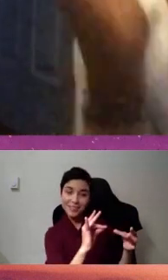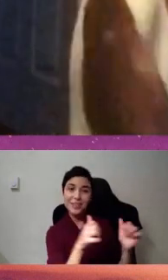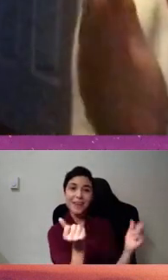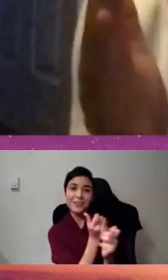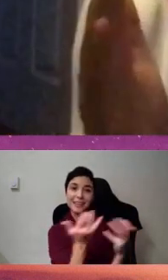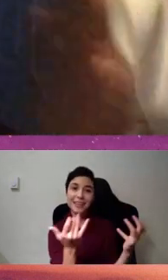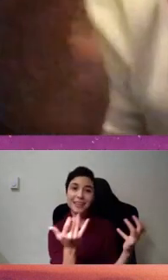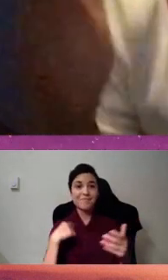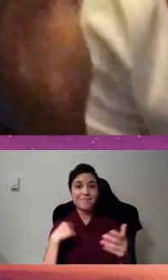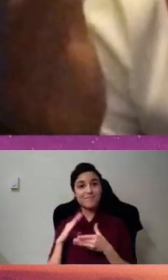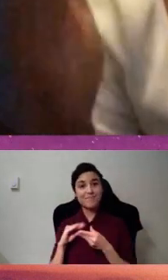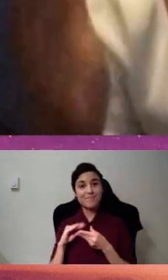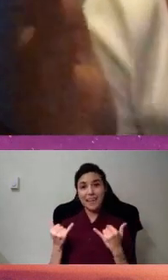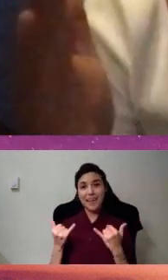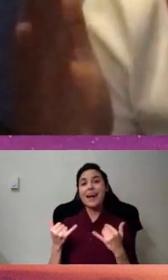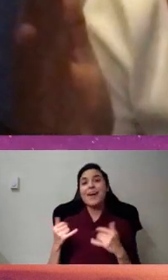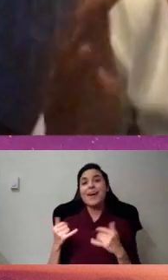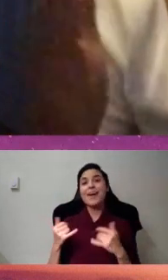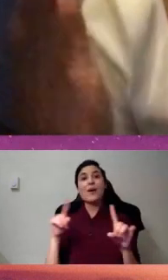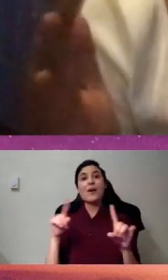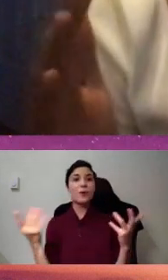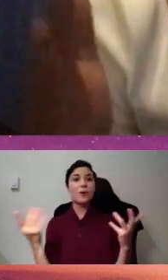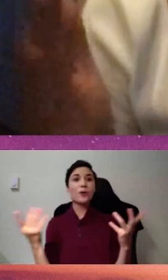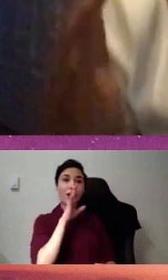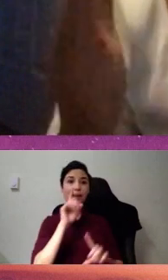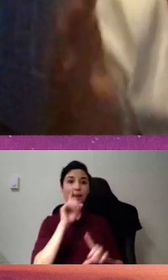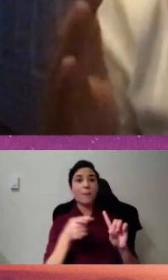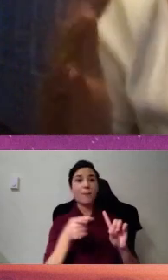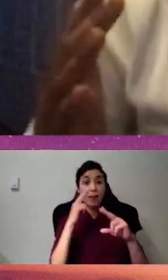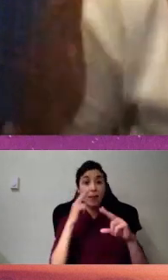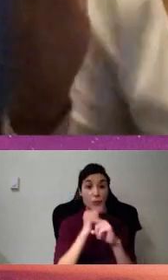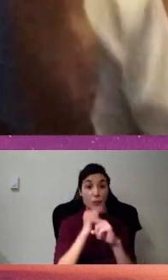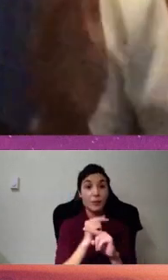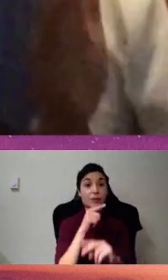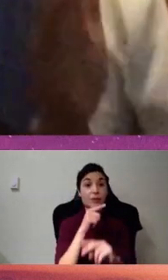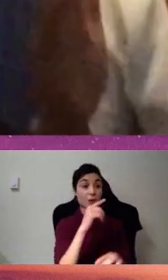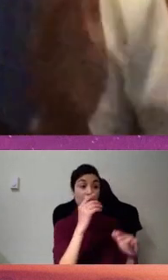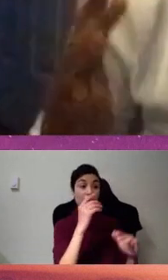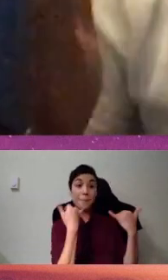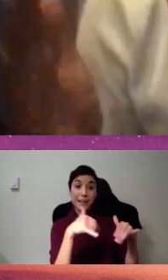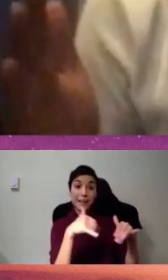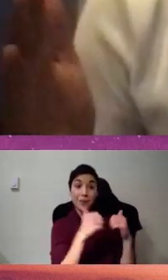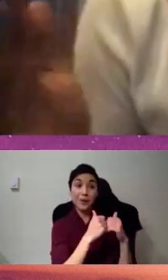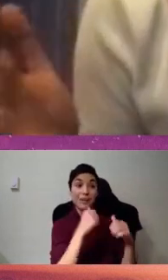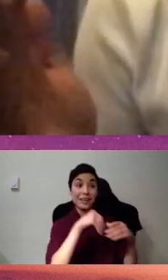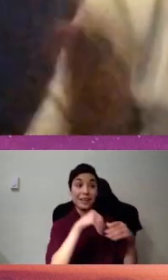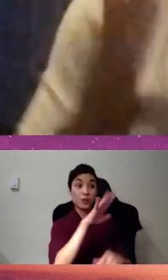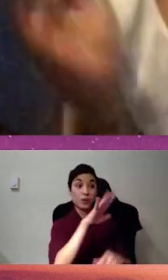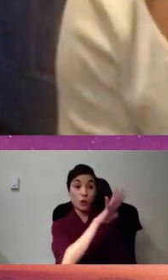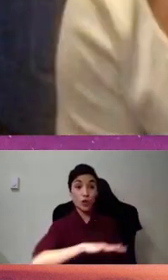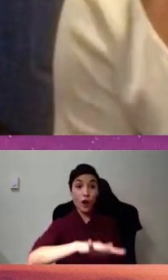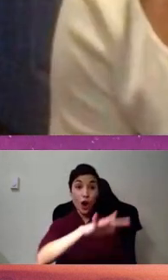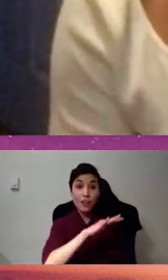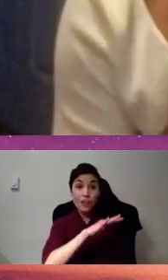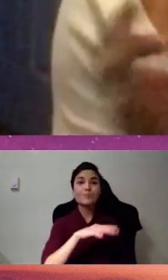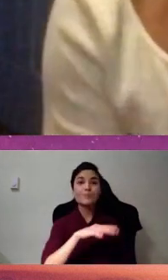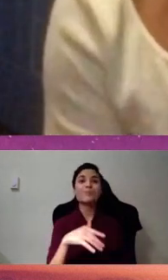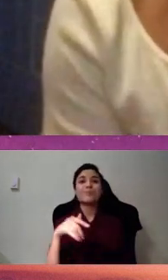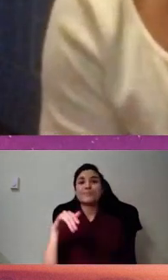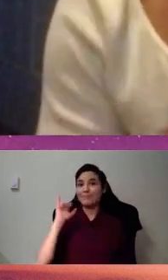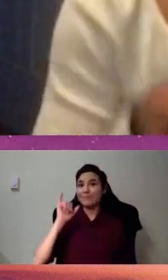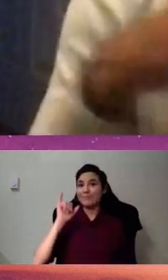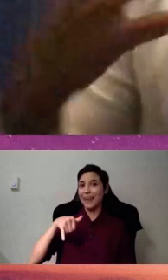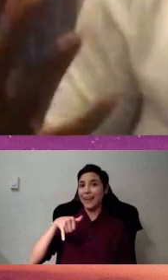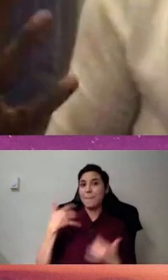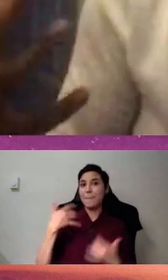yard, like by itself. I think play is such an important thing to finding that balance too. I don't think we play enough. I think play is something that we're like, oh,